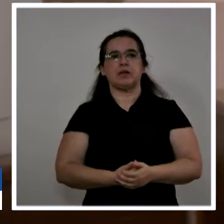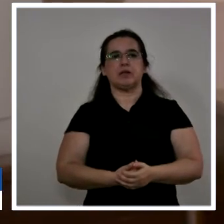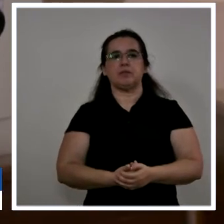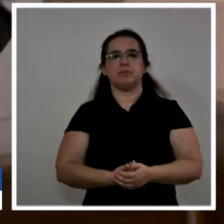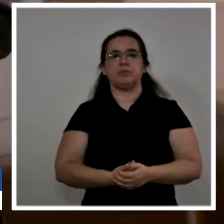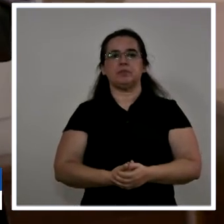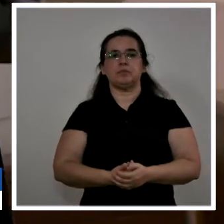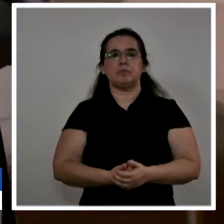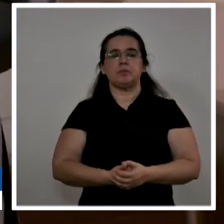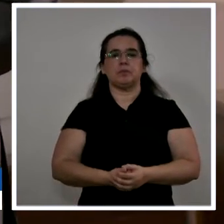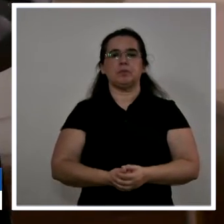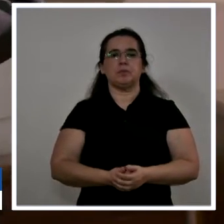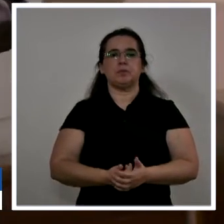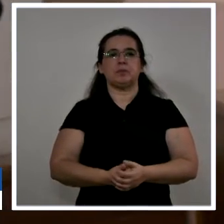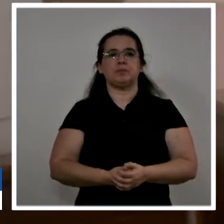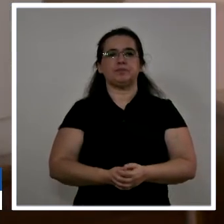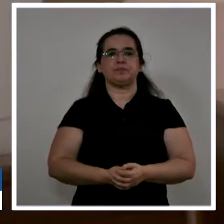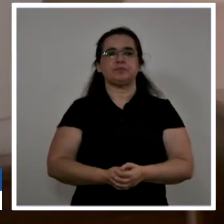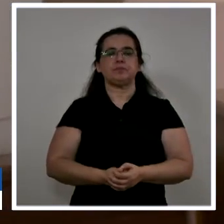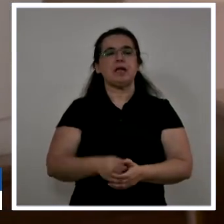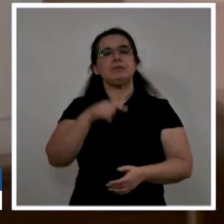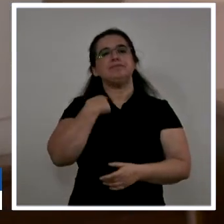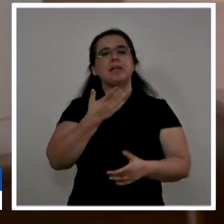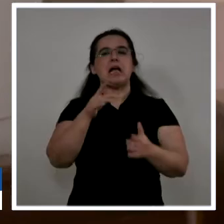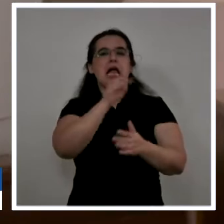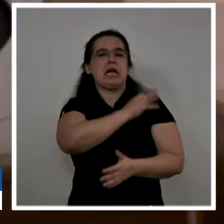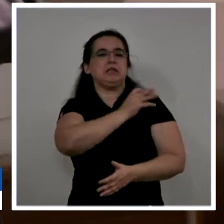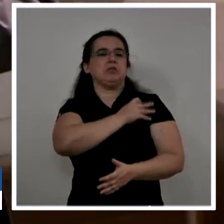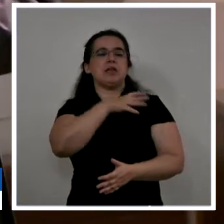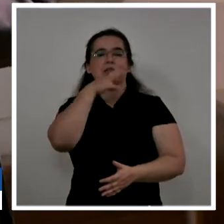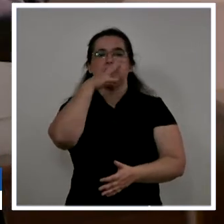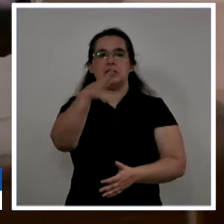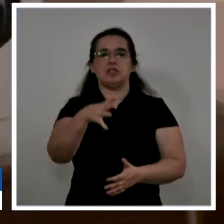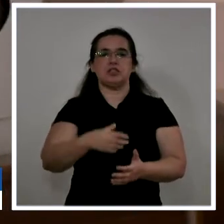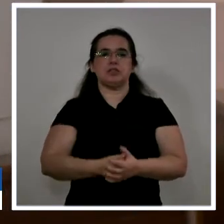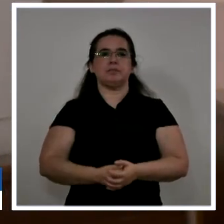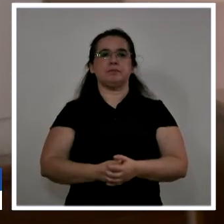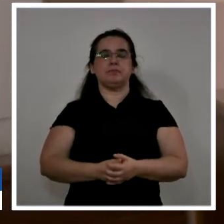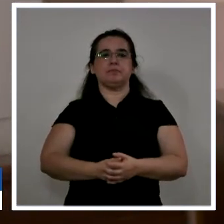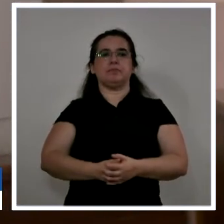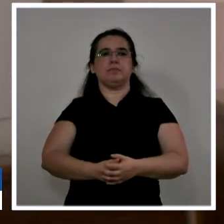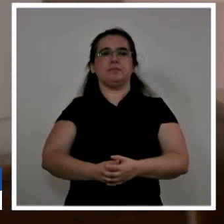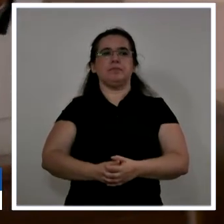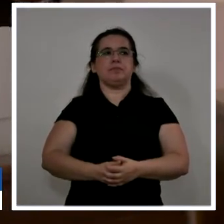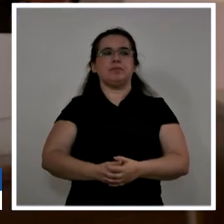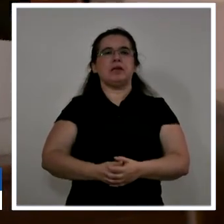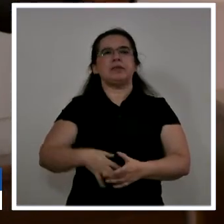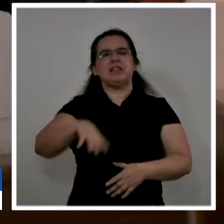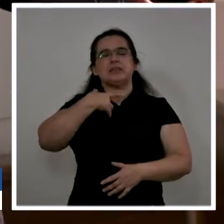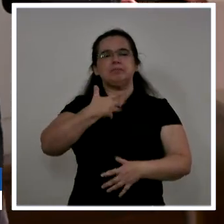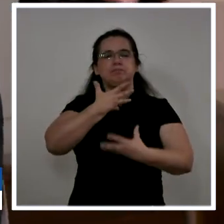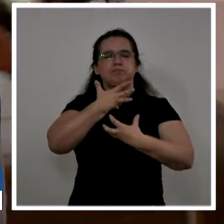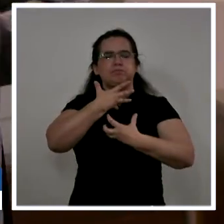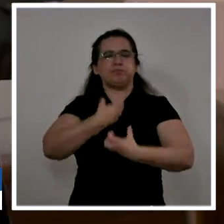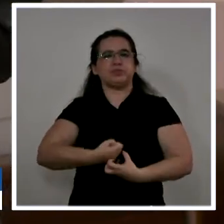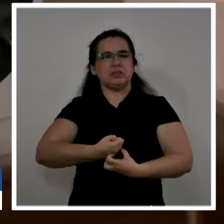infinite humiliation for the Son of God." Ela diz, Ellen White diz, teria sido uma humilhação praticamente